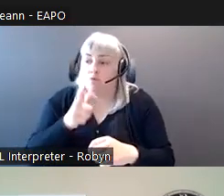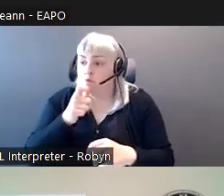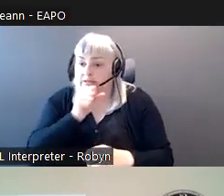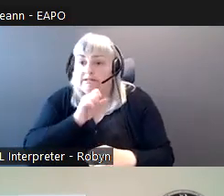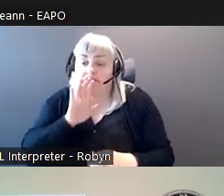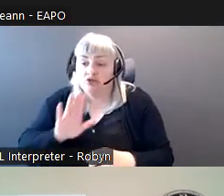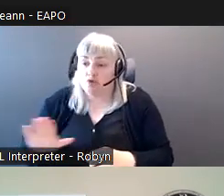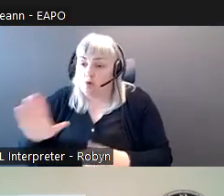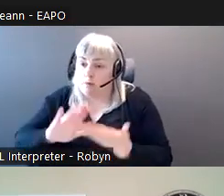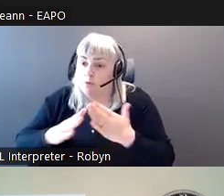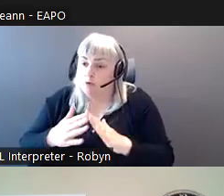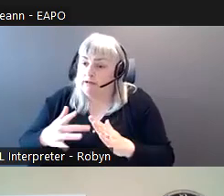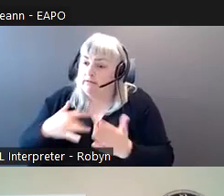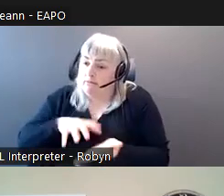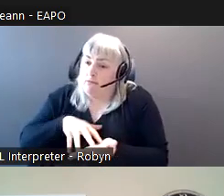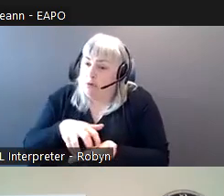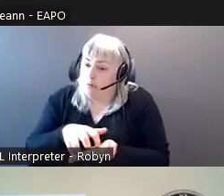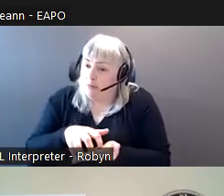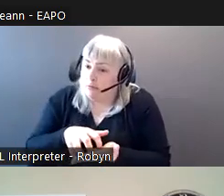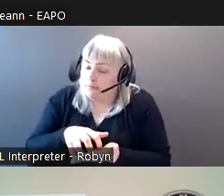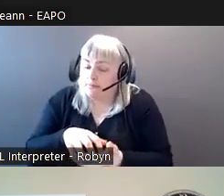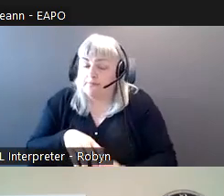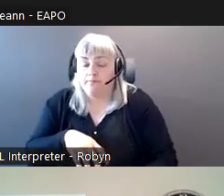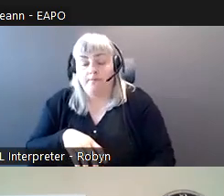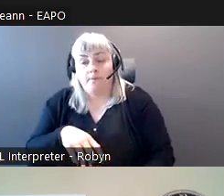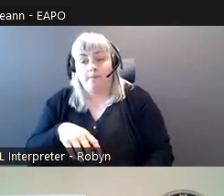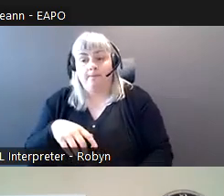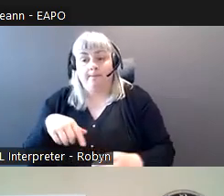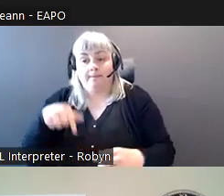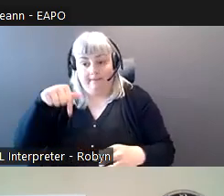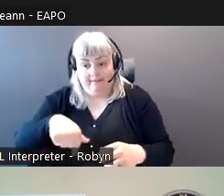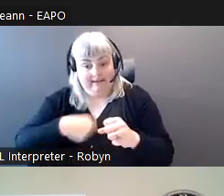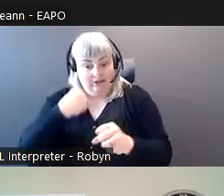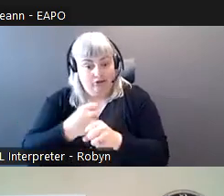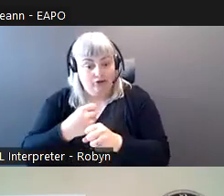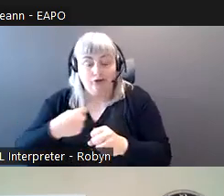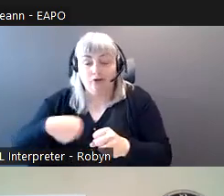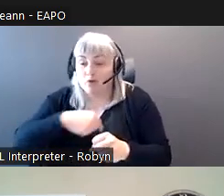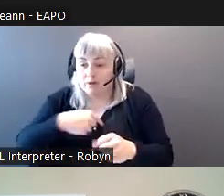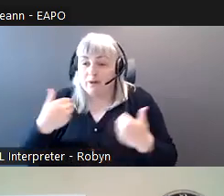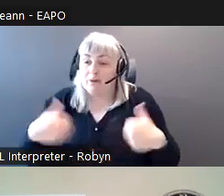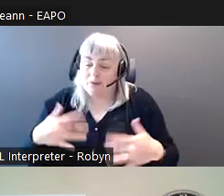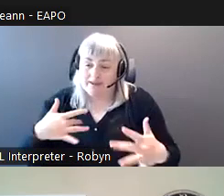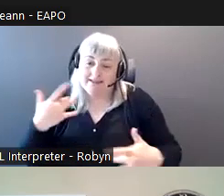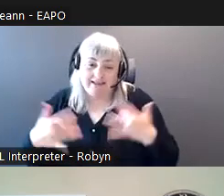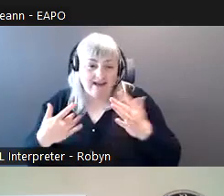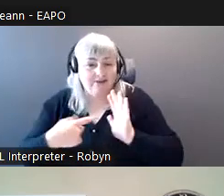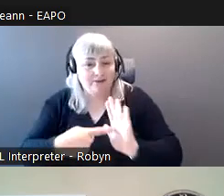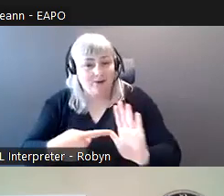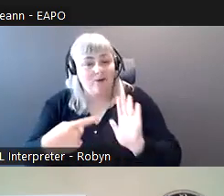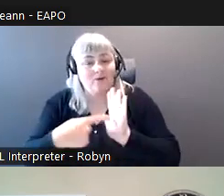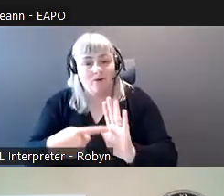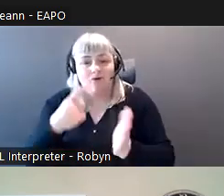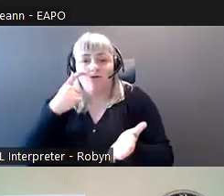local community. So this year, we're really excited to be able to highlight a